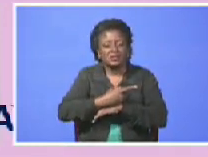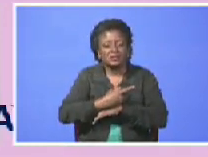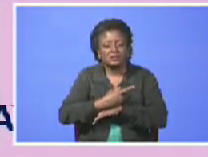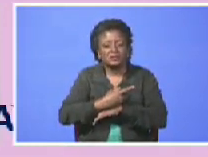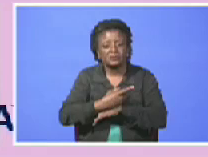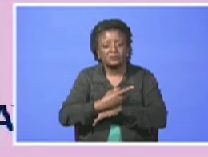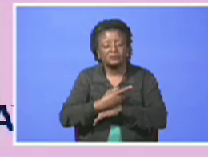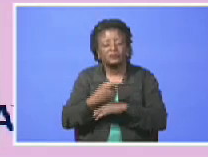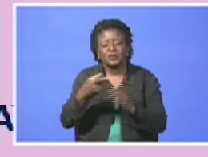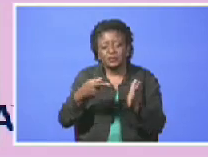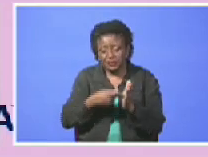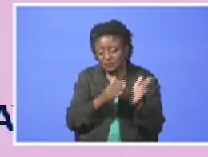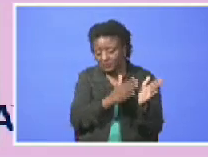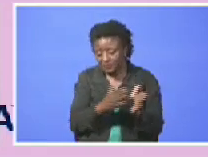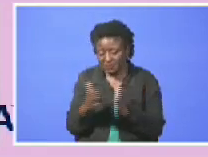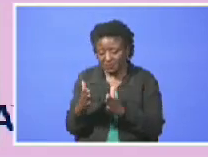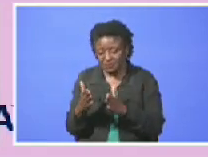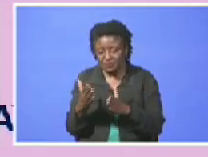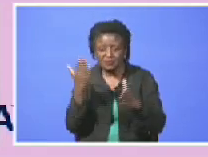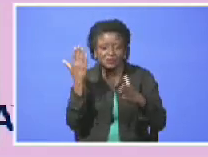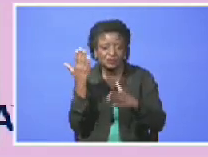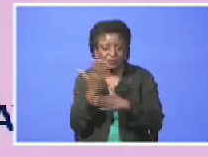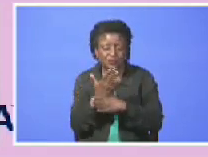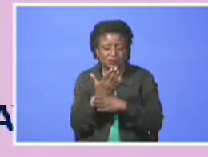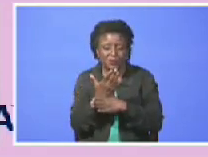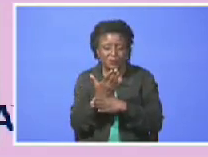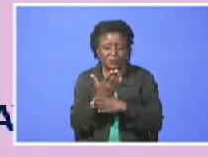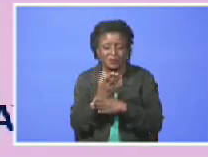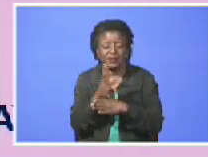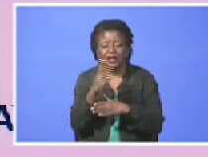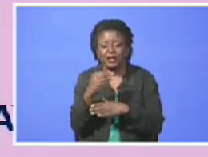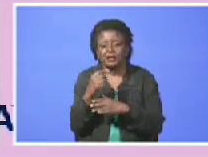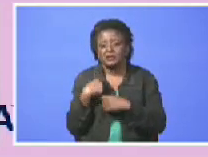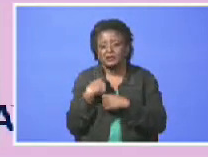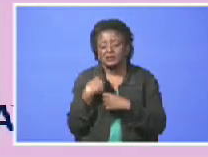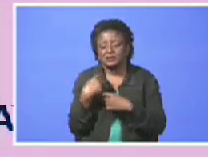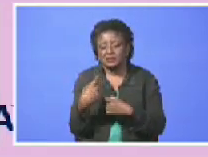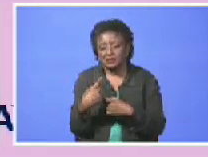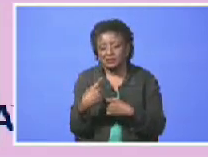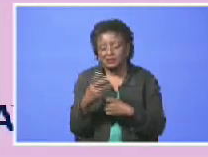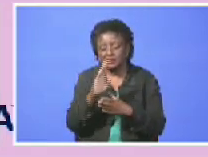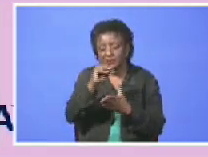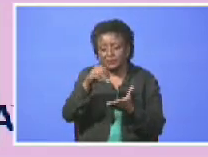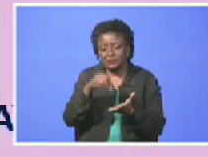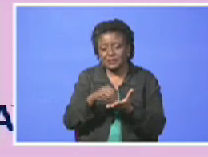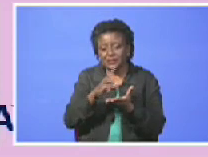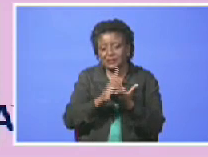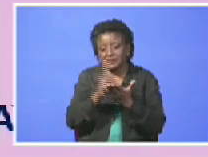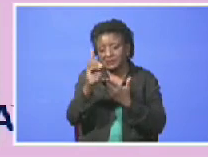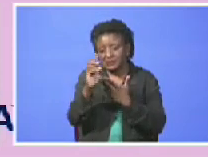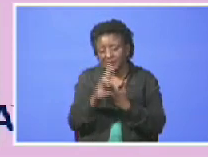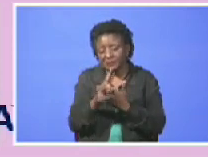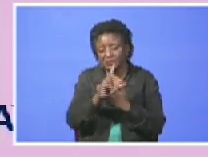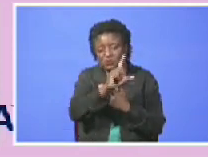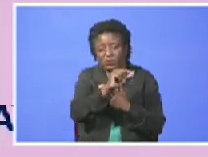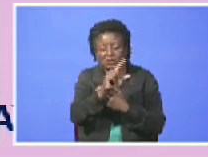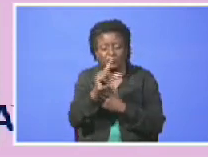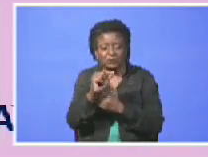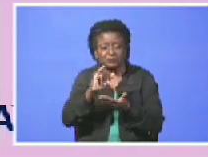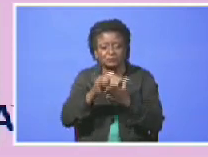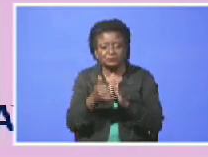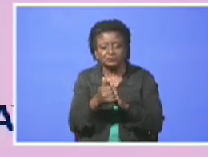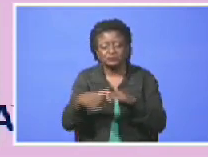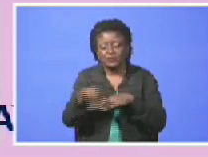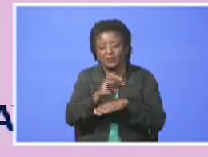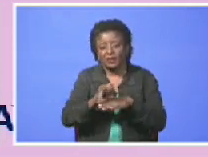This streak, however, has been interrupted. And since mid-December 2020, these